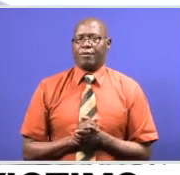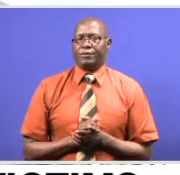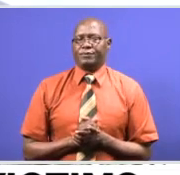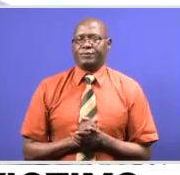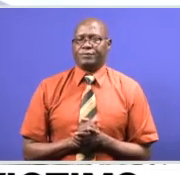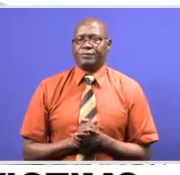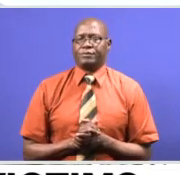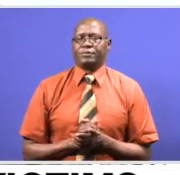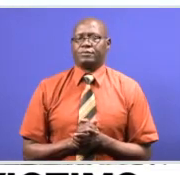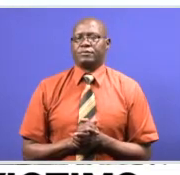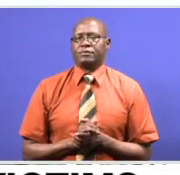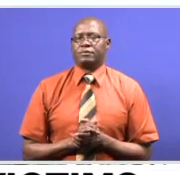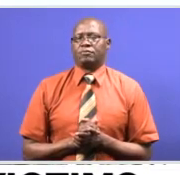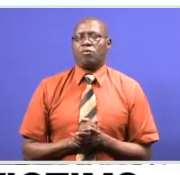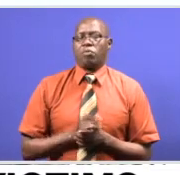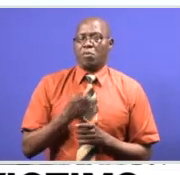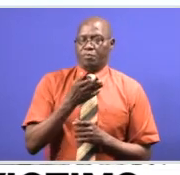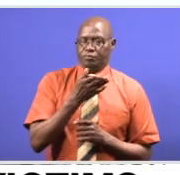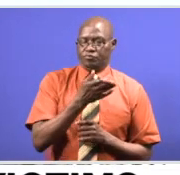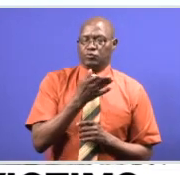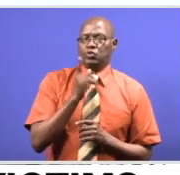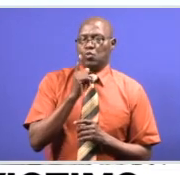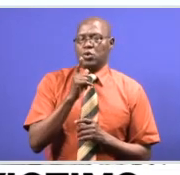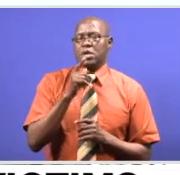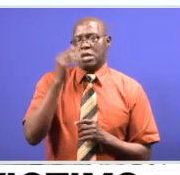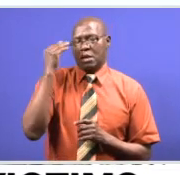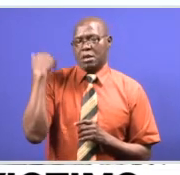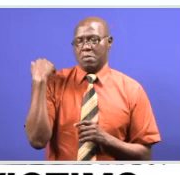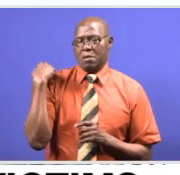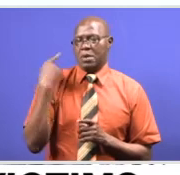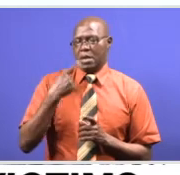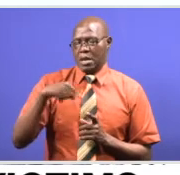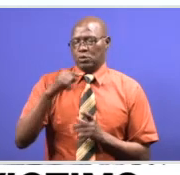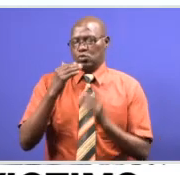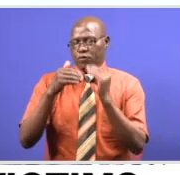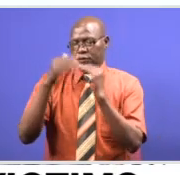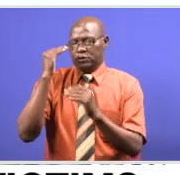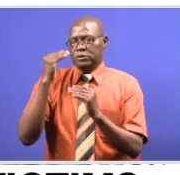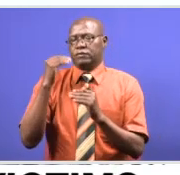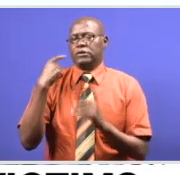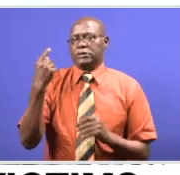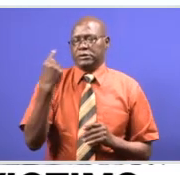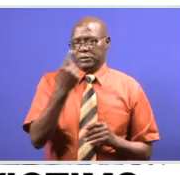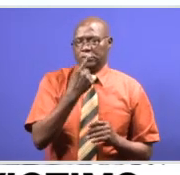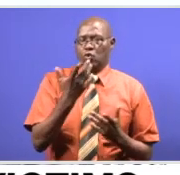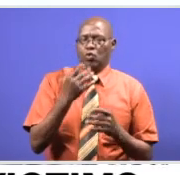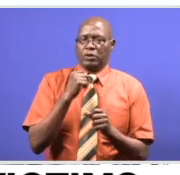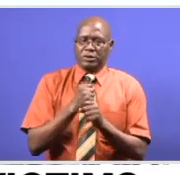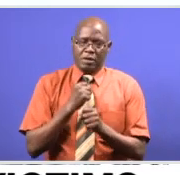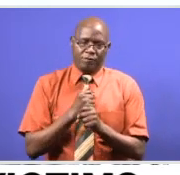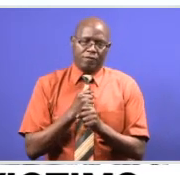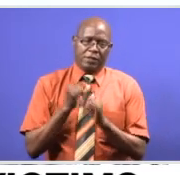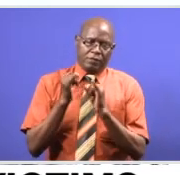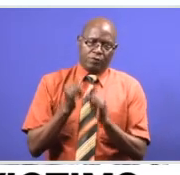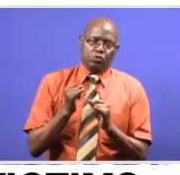garden will be a constant reminder to the university community on the need for every individual to observe and promote road